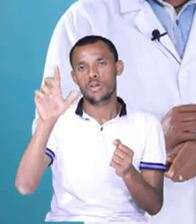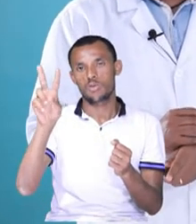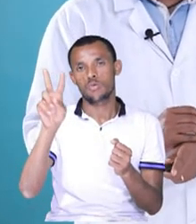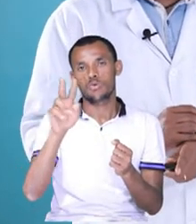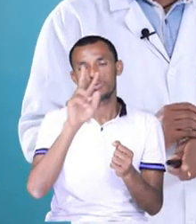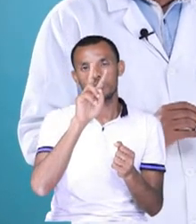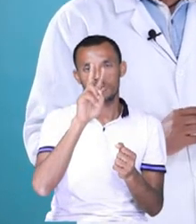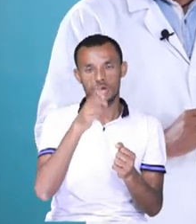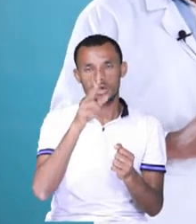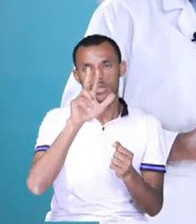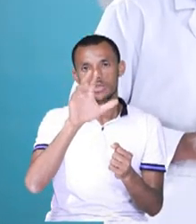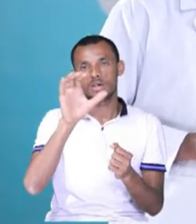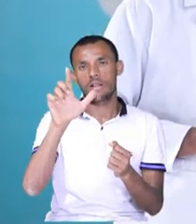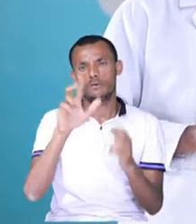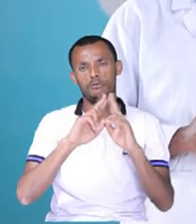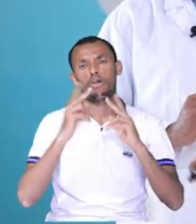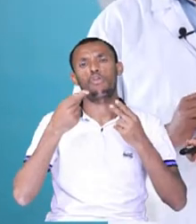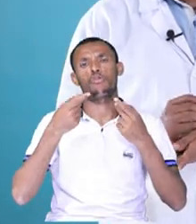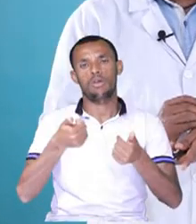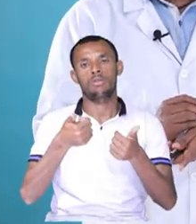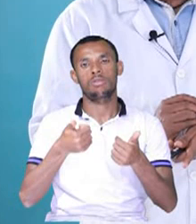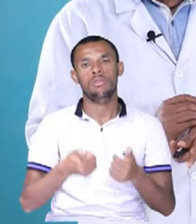what? To HCl. This is very fast reaction.